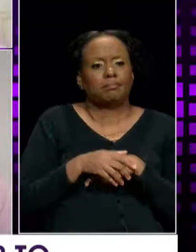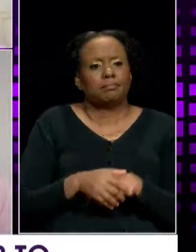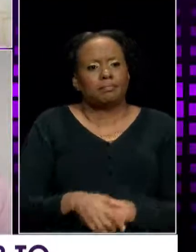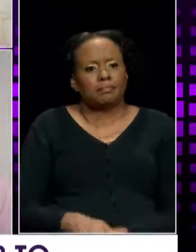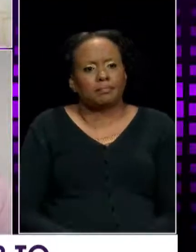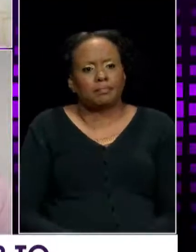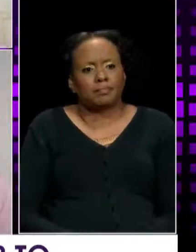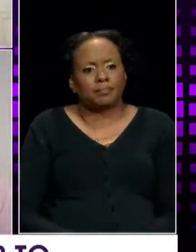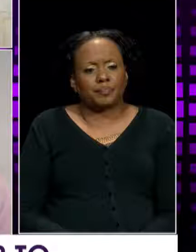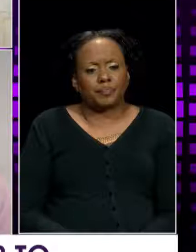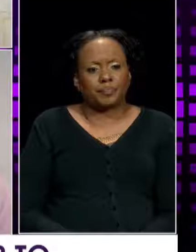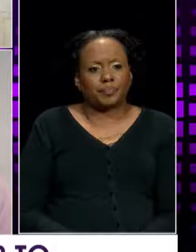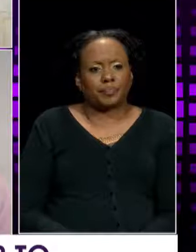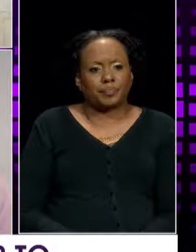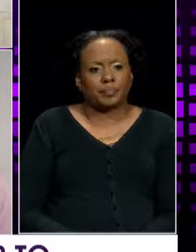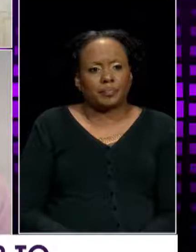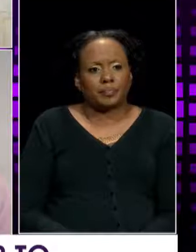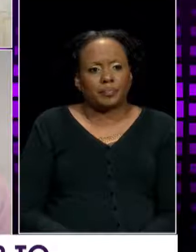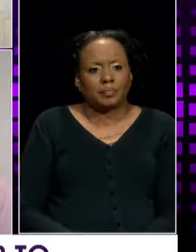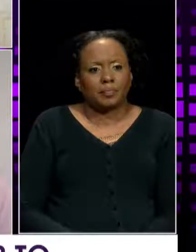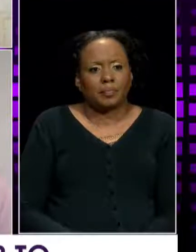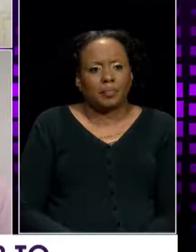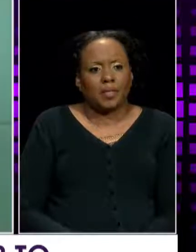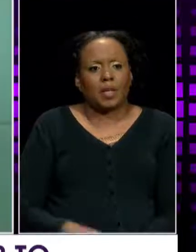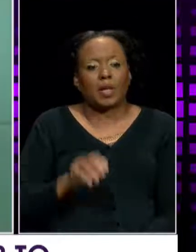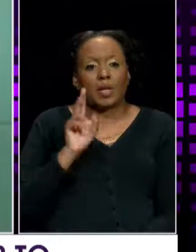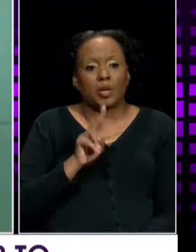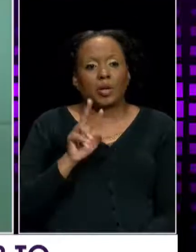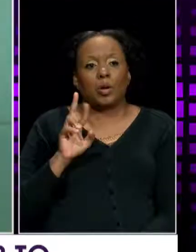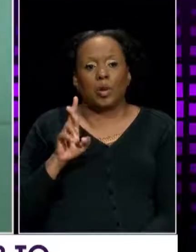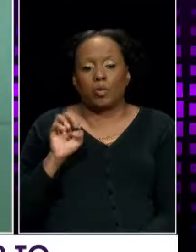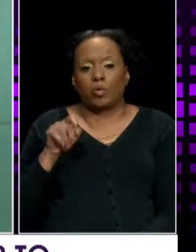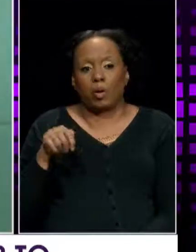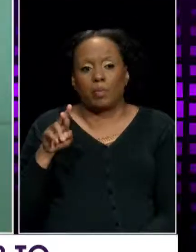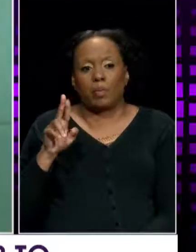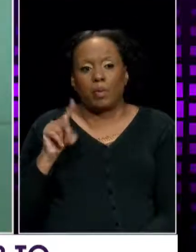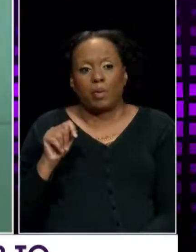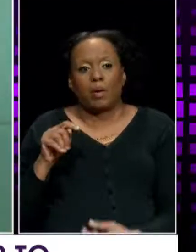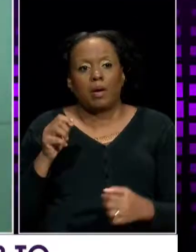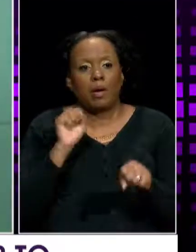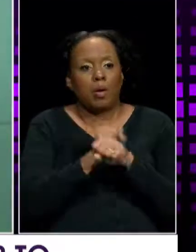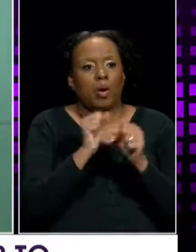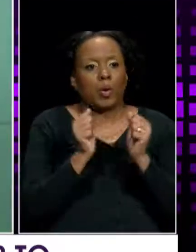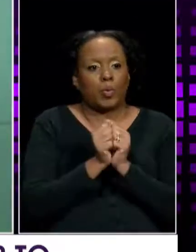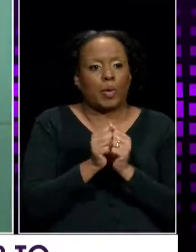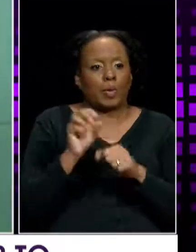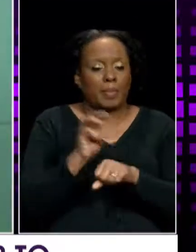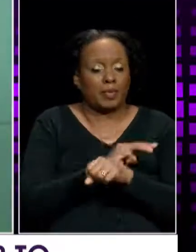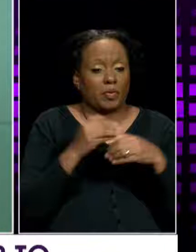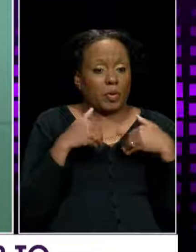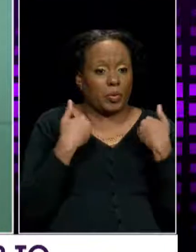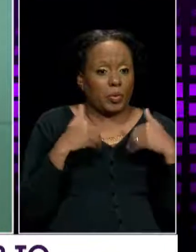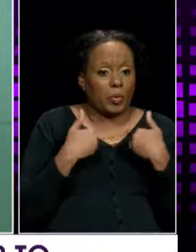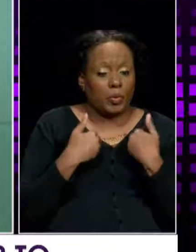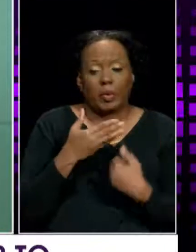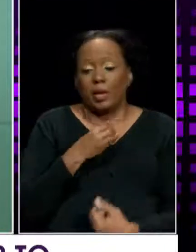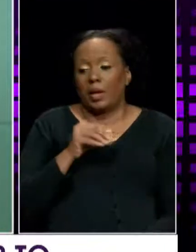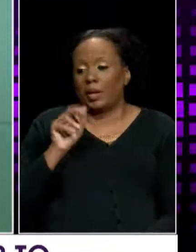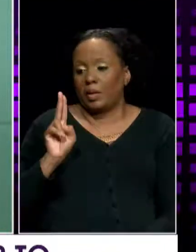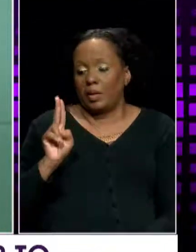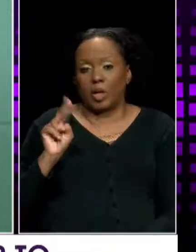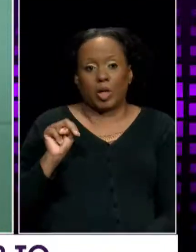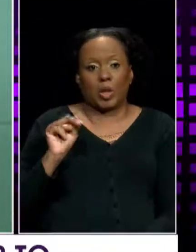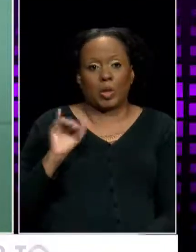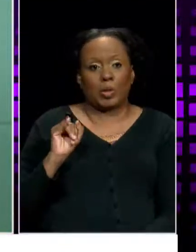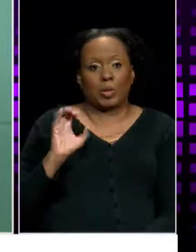your report is implemented in collaboration with the Ministry of Youth and also UNICEF. So there is that collaboration there in place, and